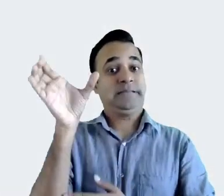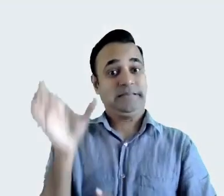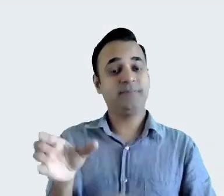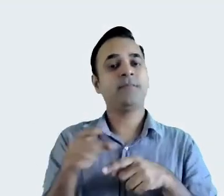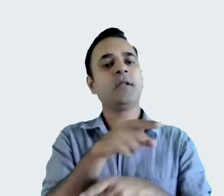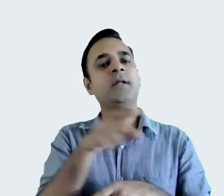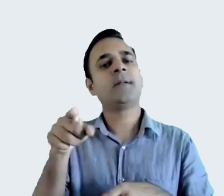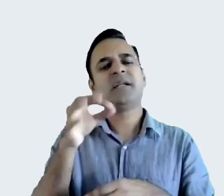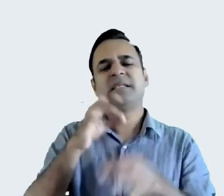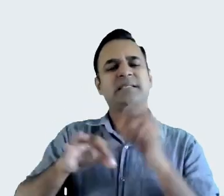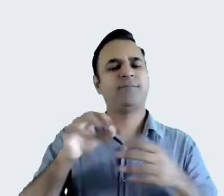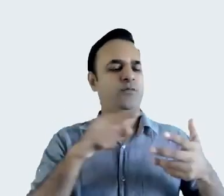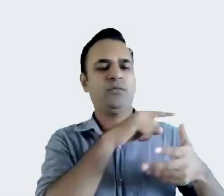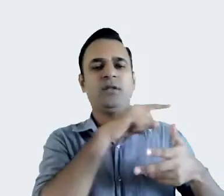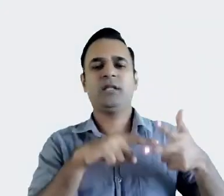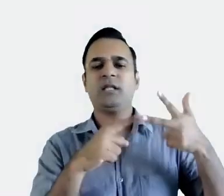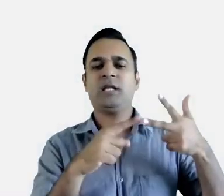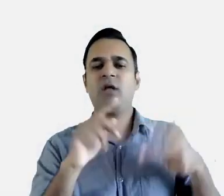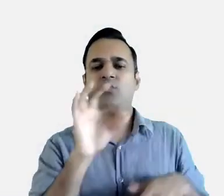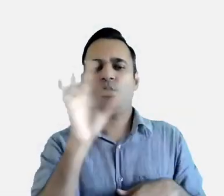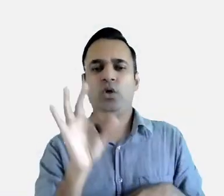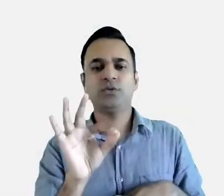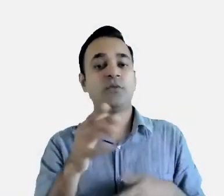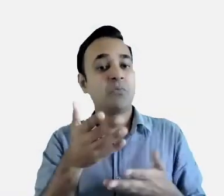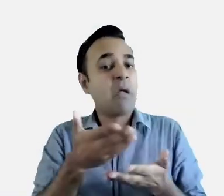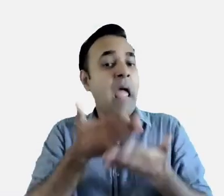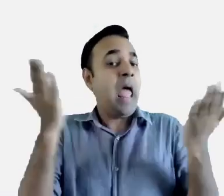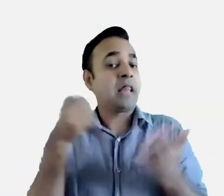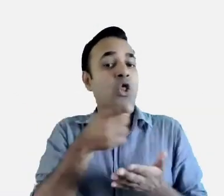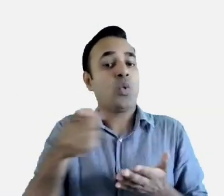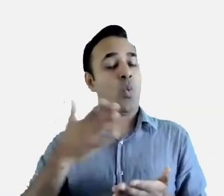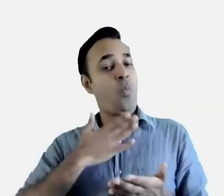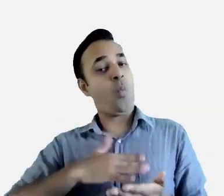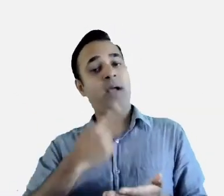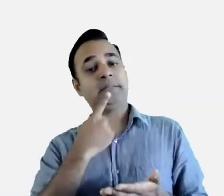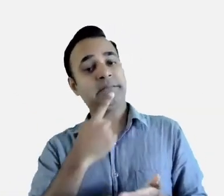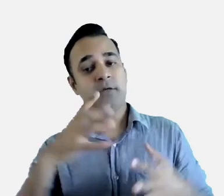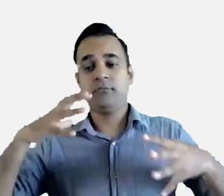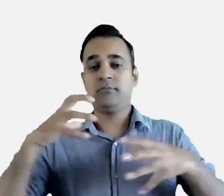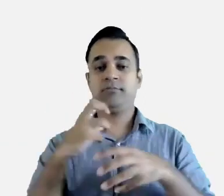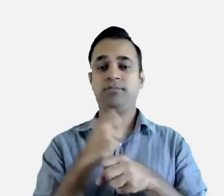keep it to 30 seconds or less, any important points that you would like to leave with our participants today?